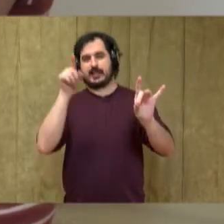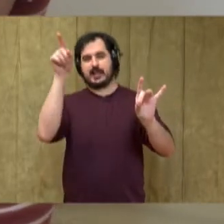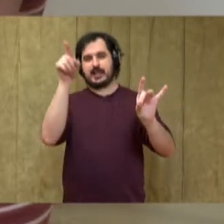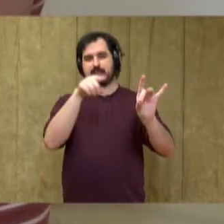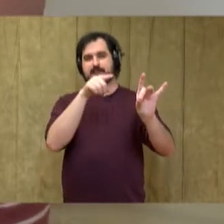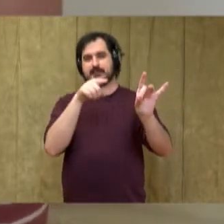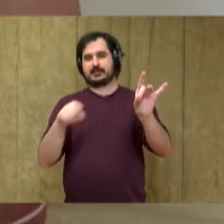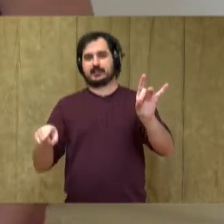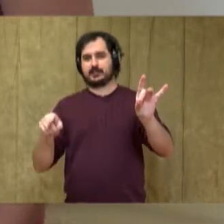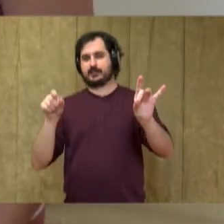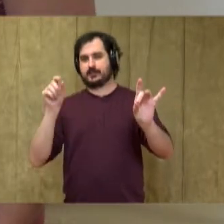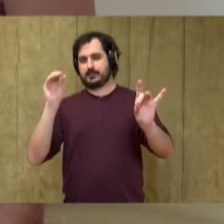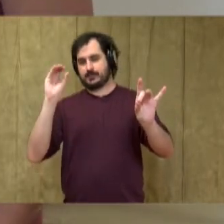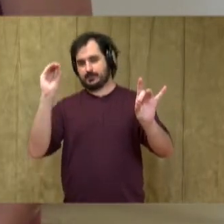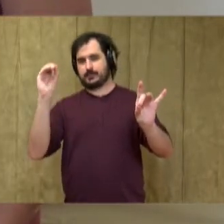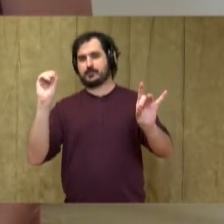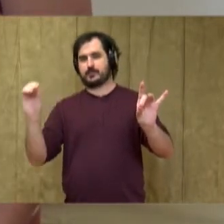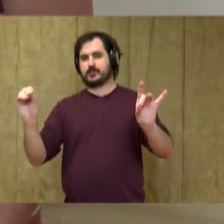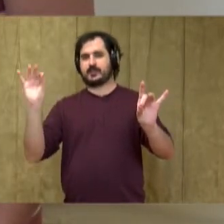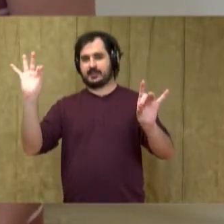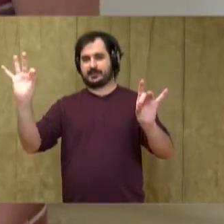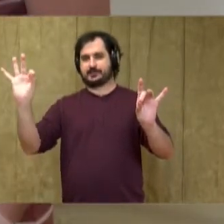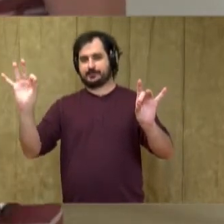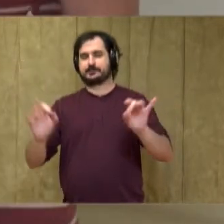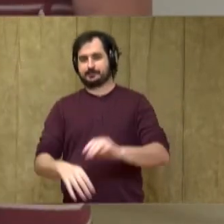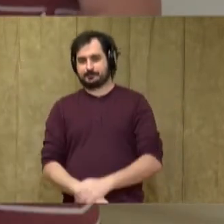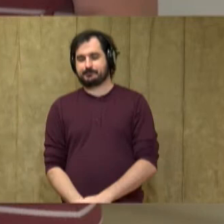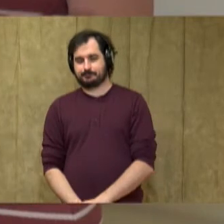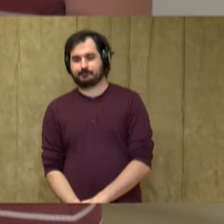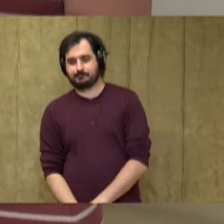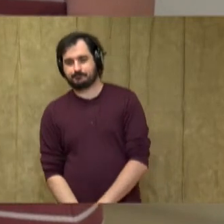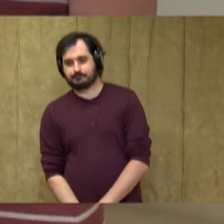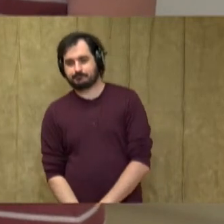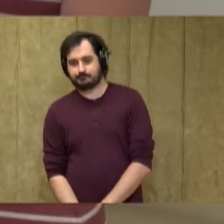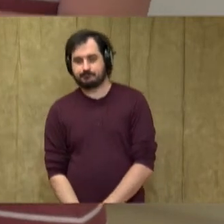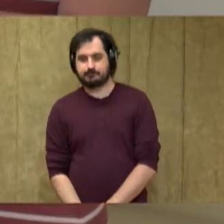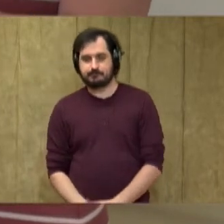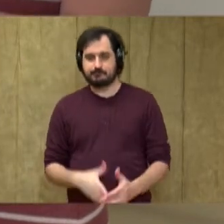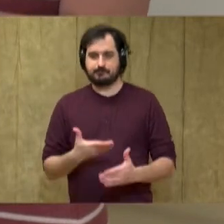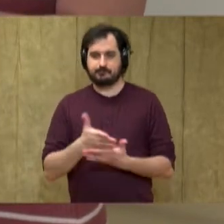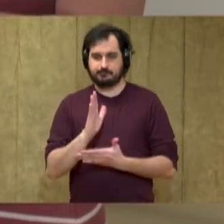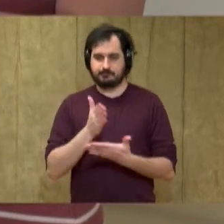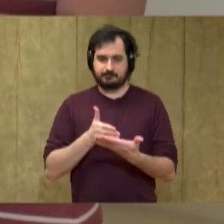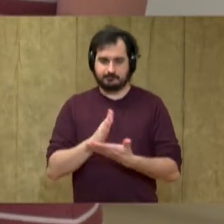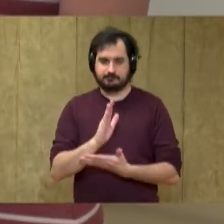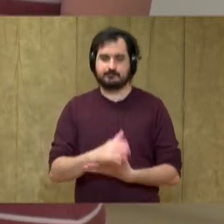closed, pointing to 88/100ths. All right.